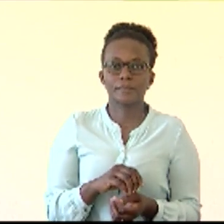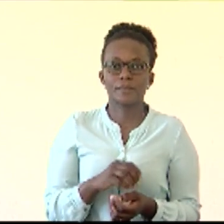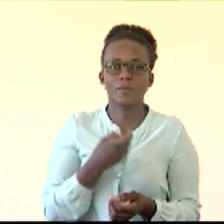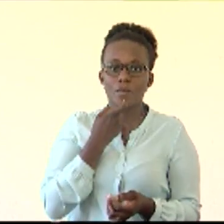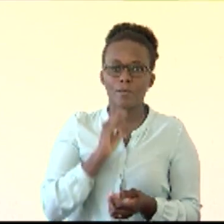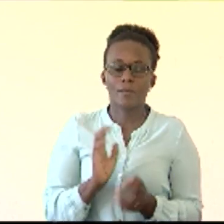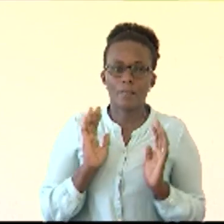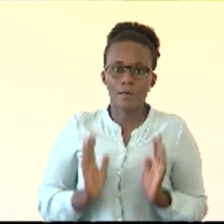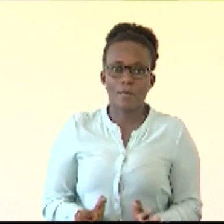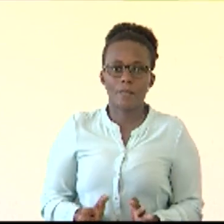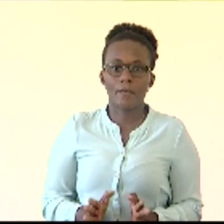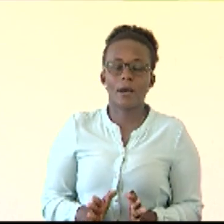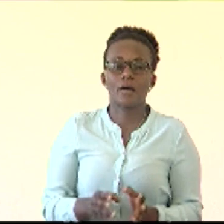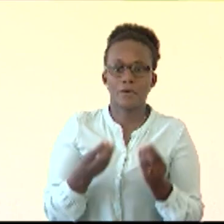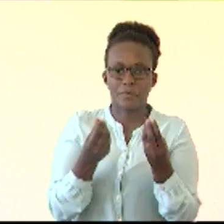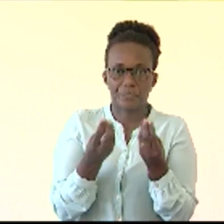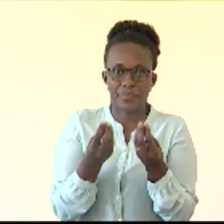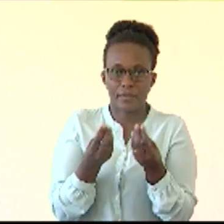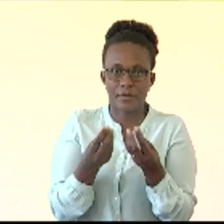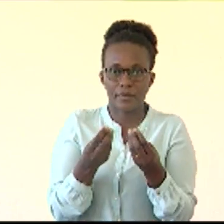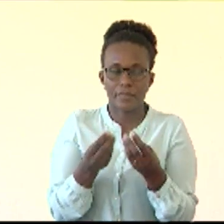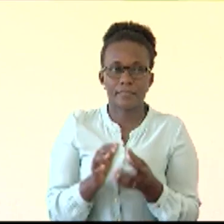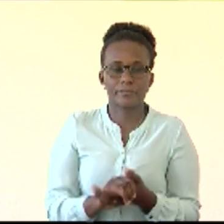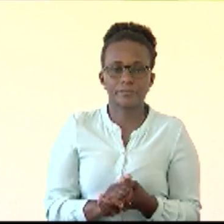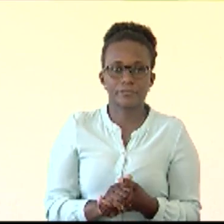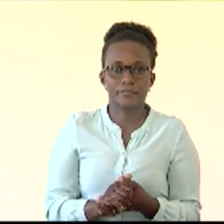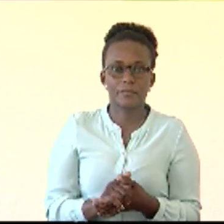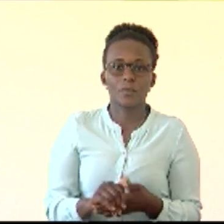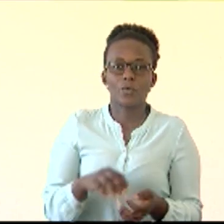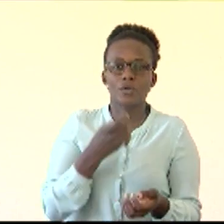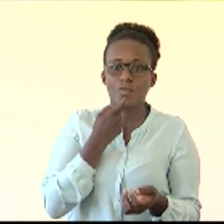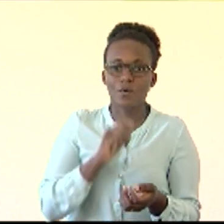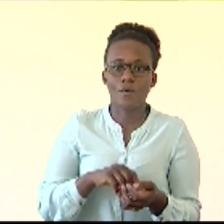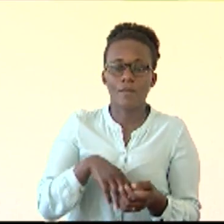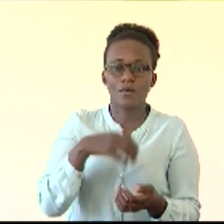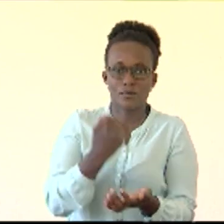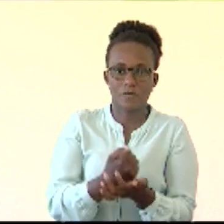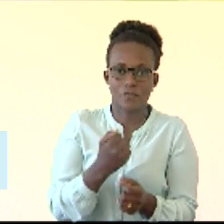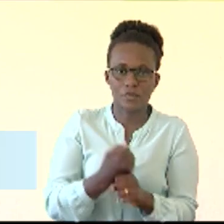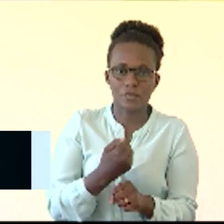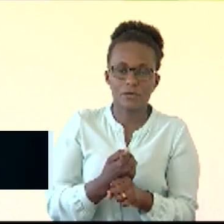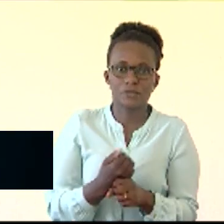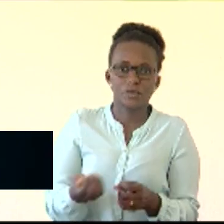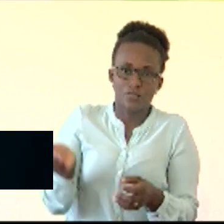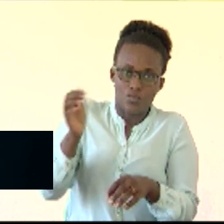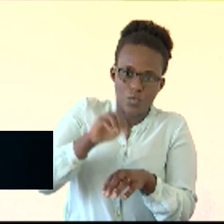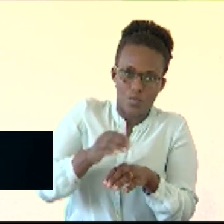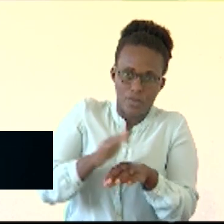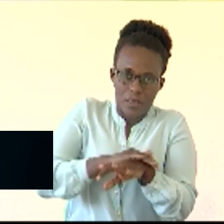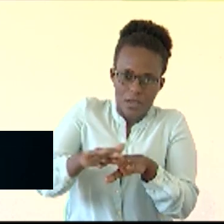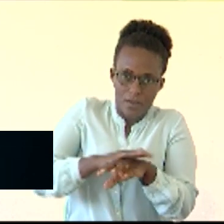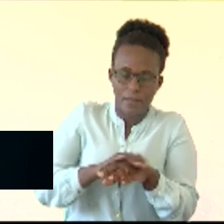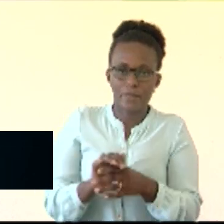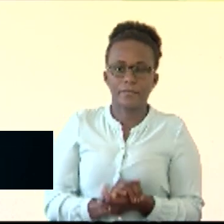must be the solution of that metal that you are going to use for coating or